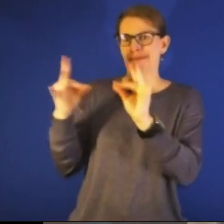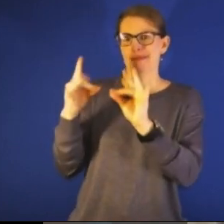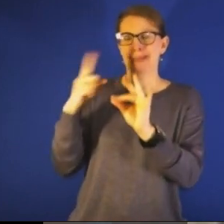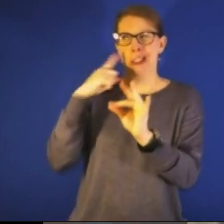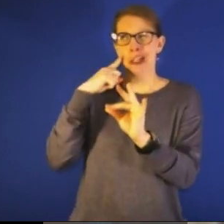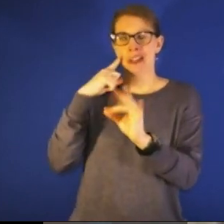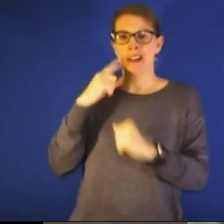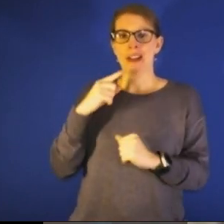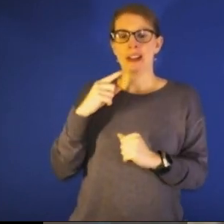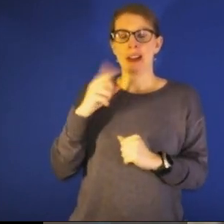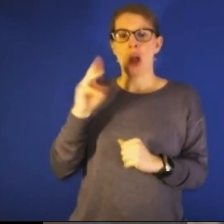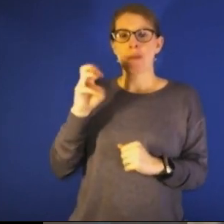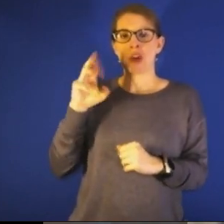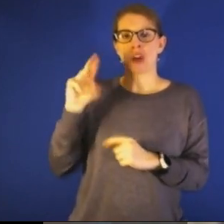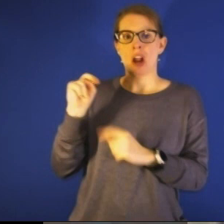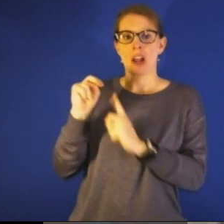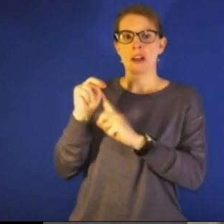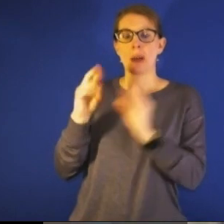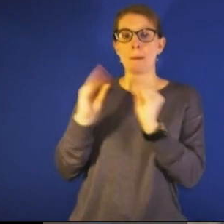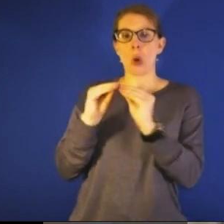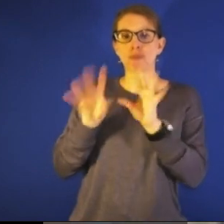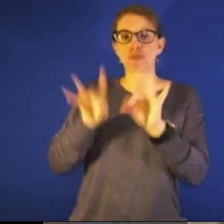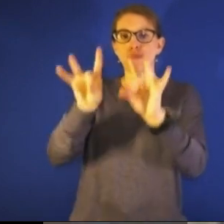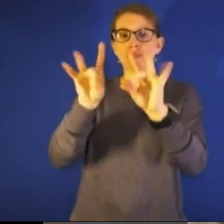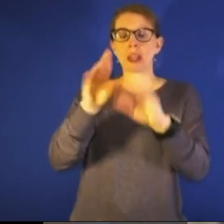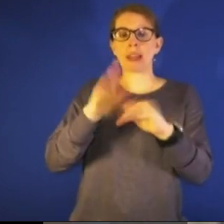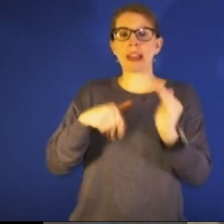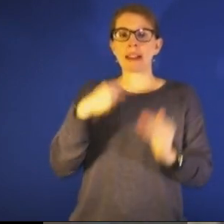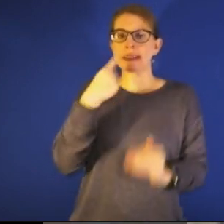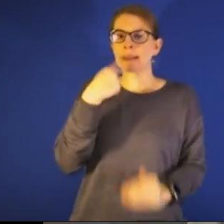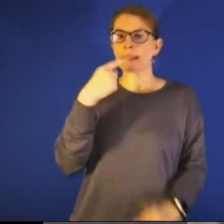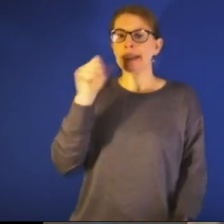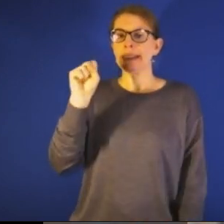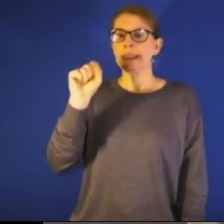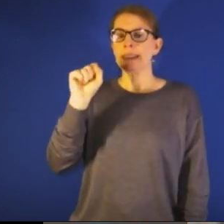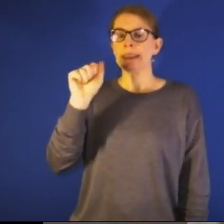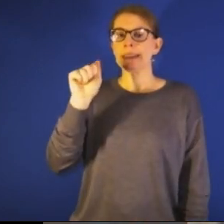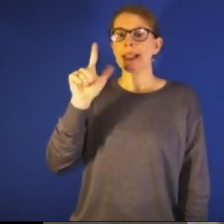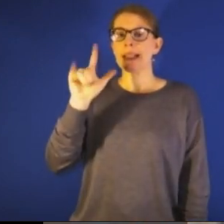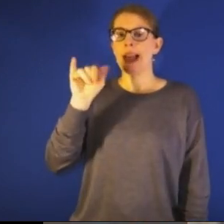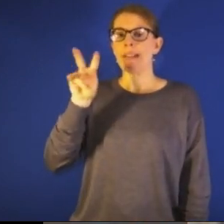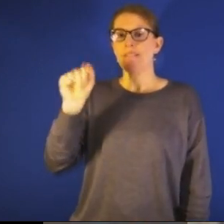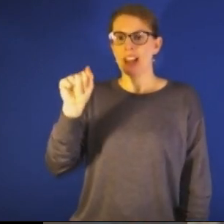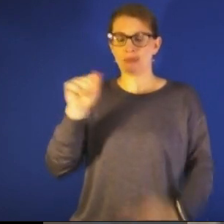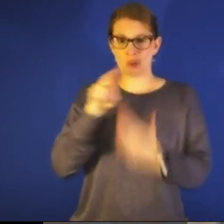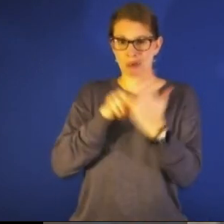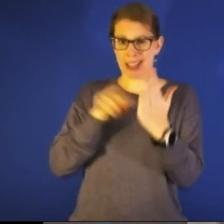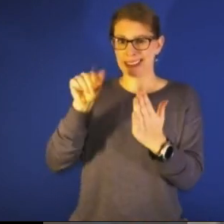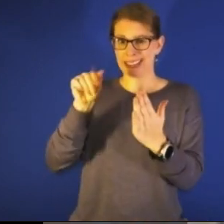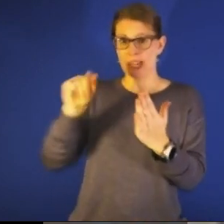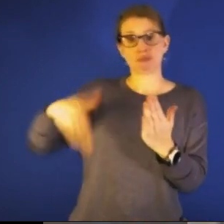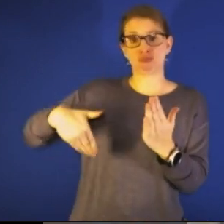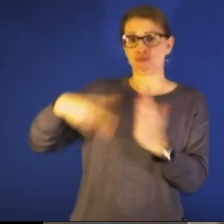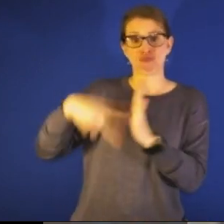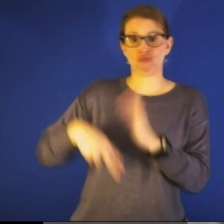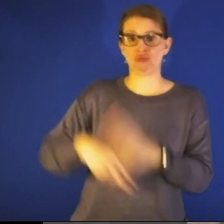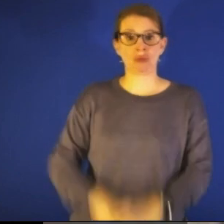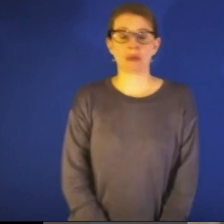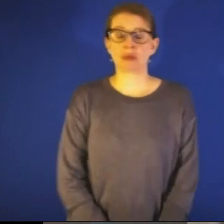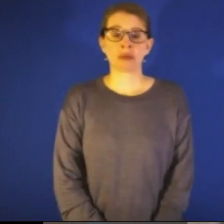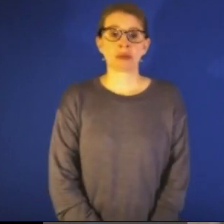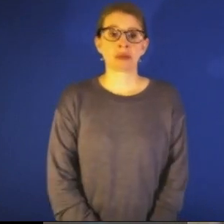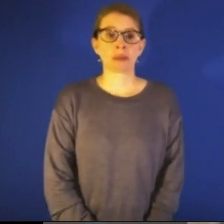more detectable by saliva than the nasopharyngeal swab. I haven't read that data yet, but